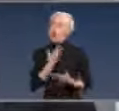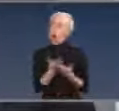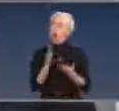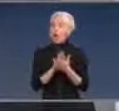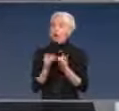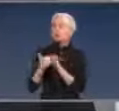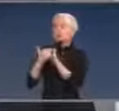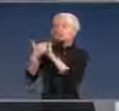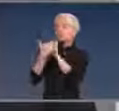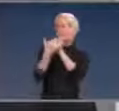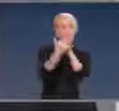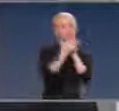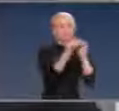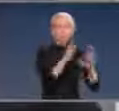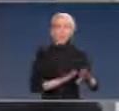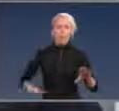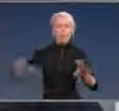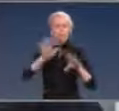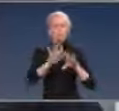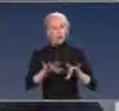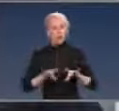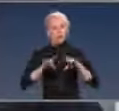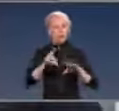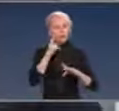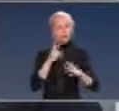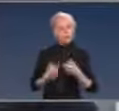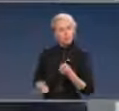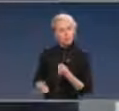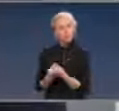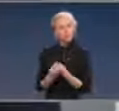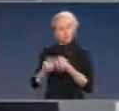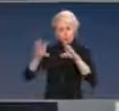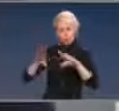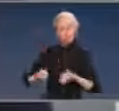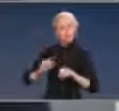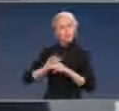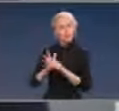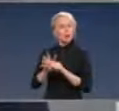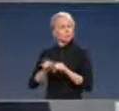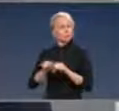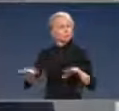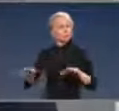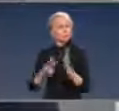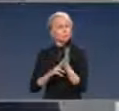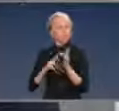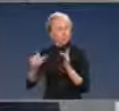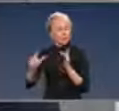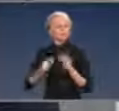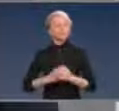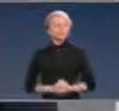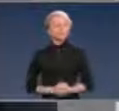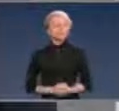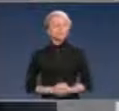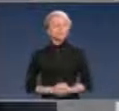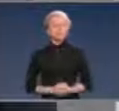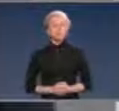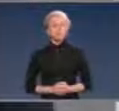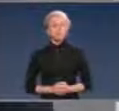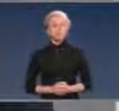with the outbreak in Victoria. While there is some better news today out of Victoria, that is not something we